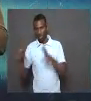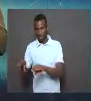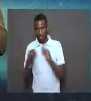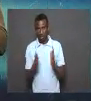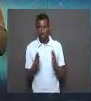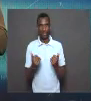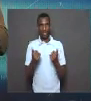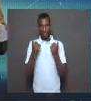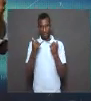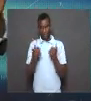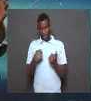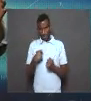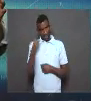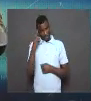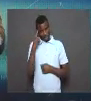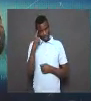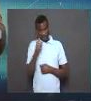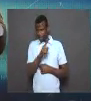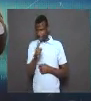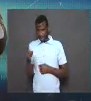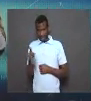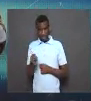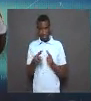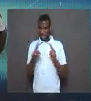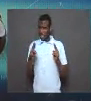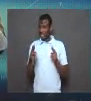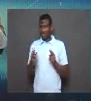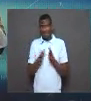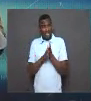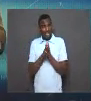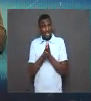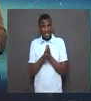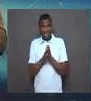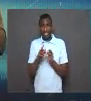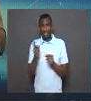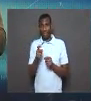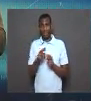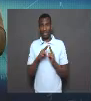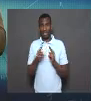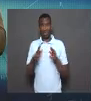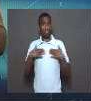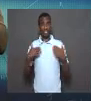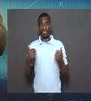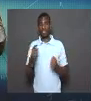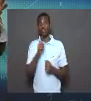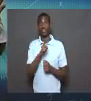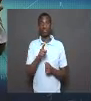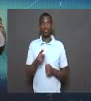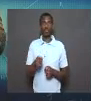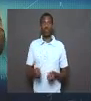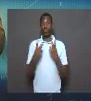Hello, students. I imagine you have some interesting examples on your list, since there